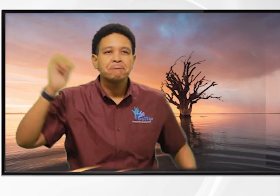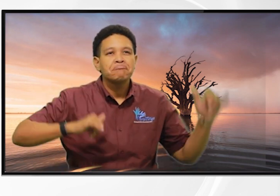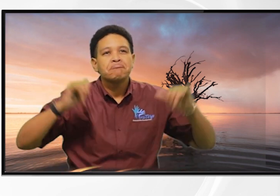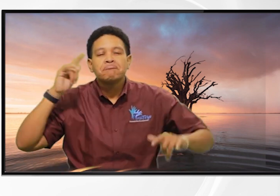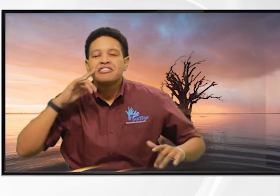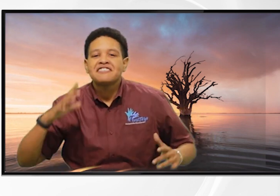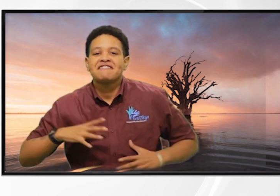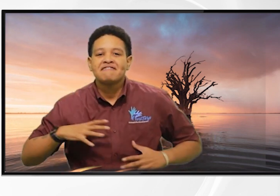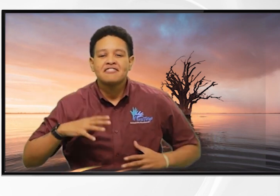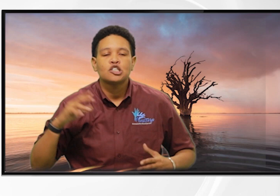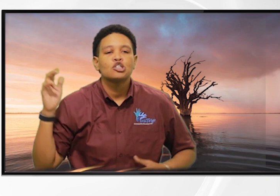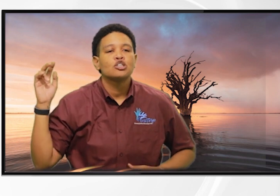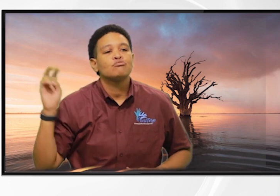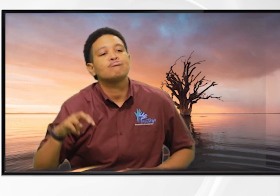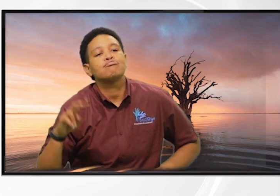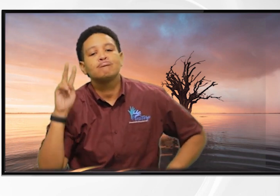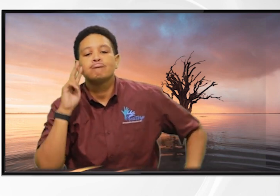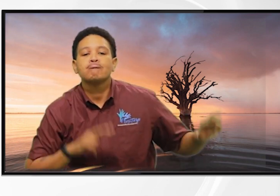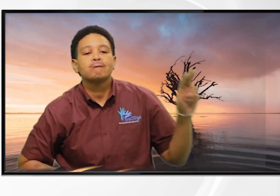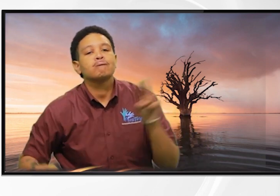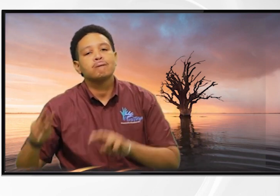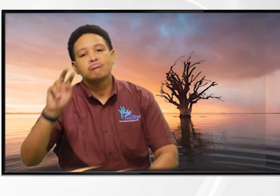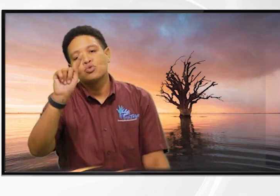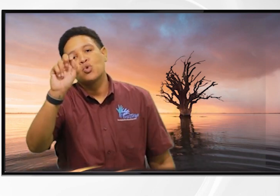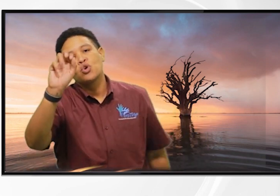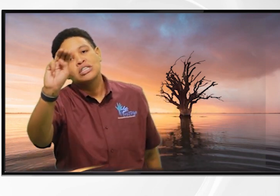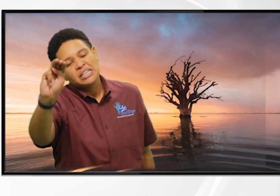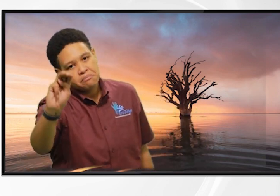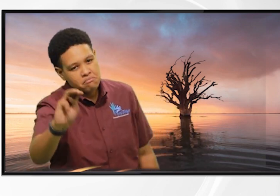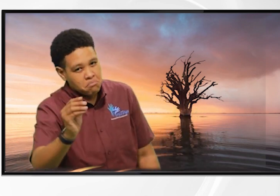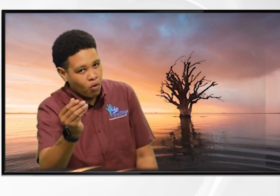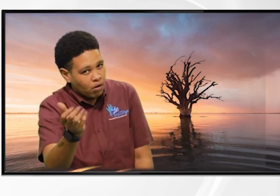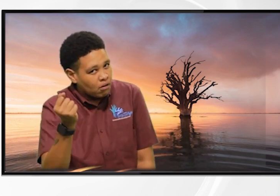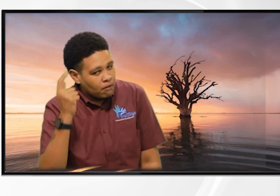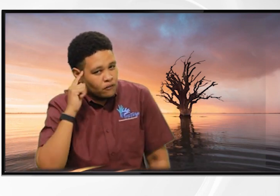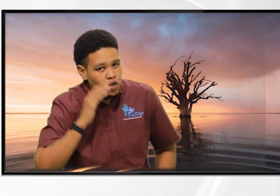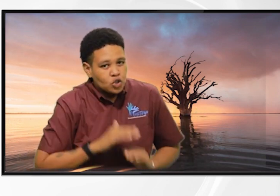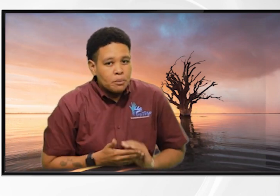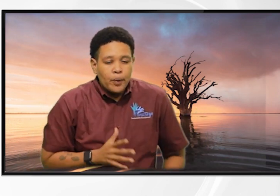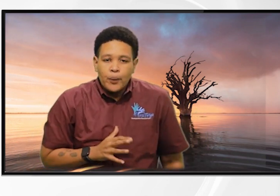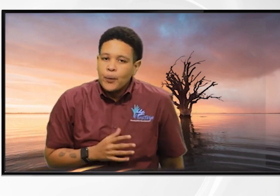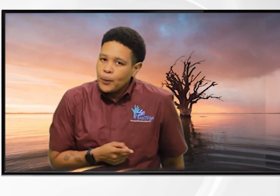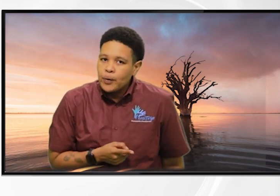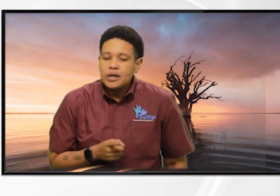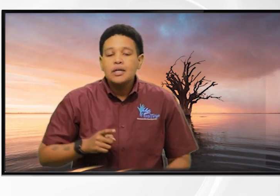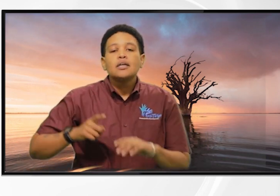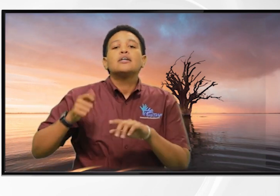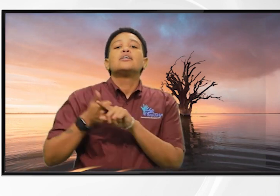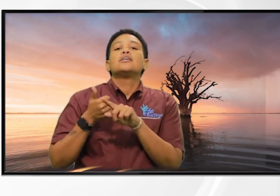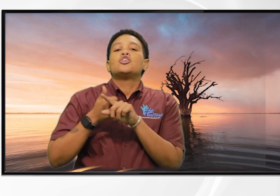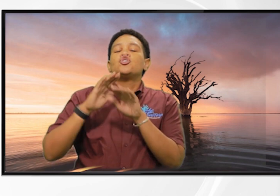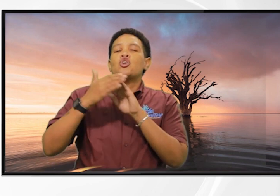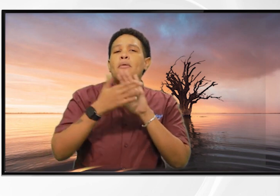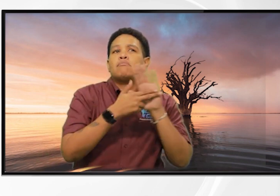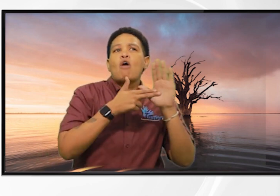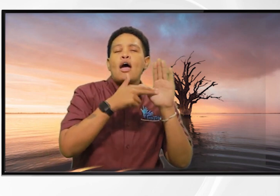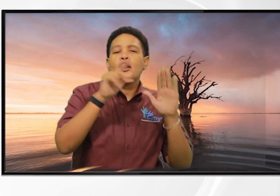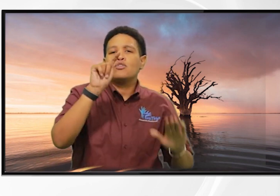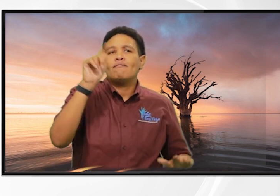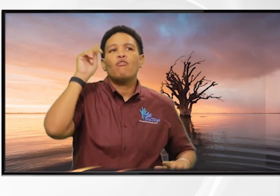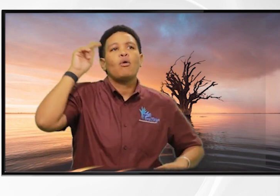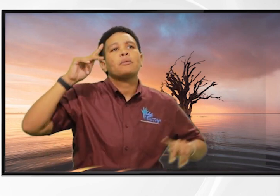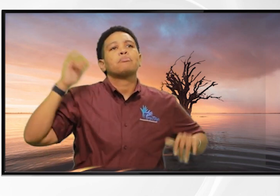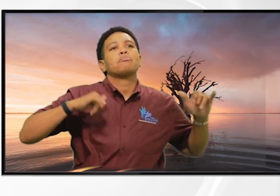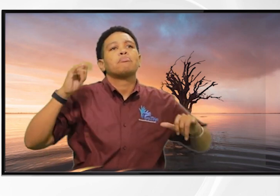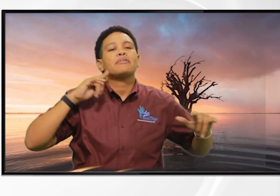a major income earner for the Jamaican economy. At present, Jamaica's tourism brand is predominantly